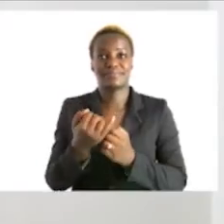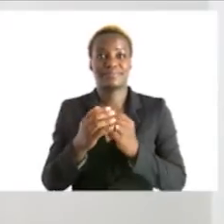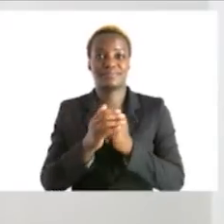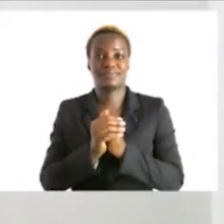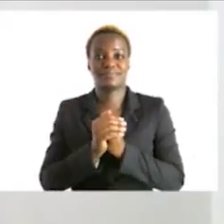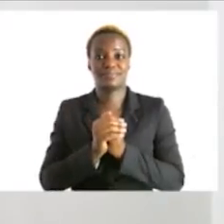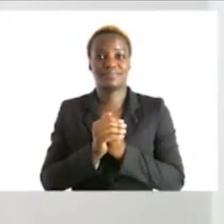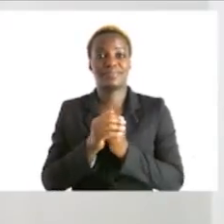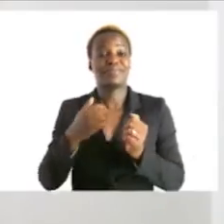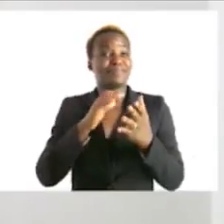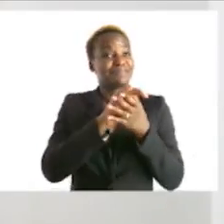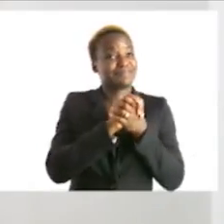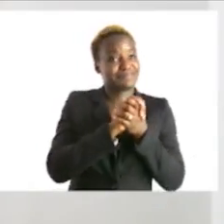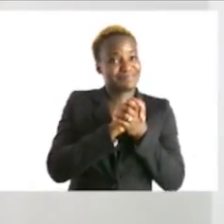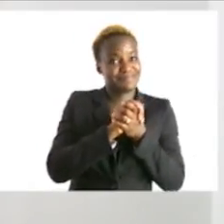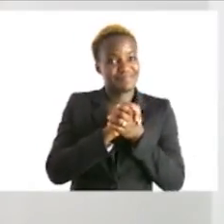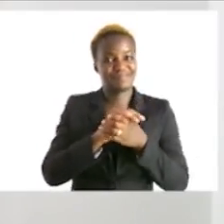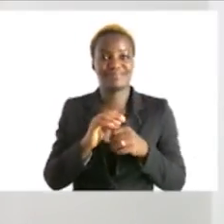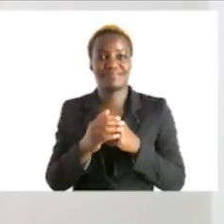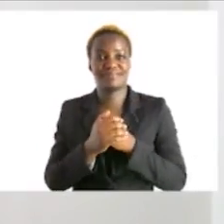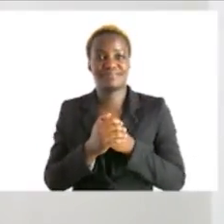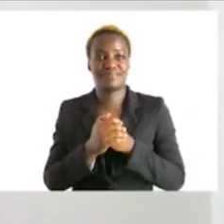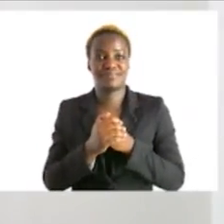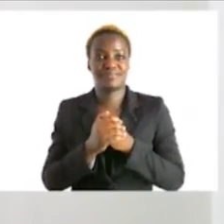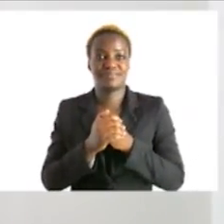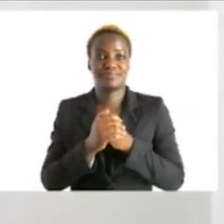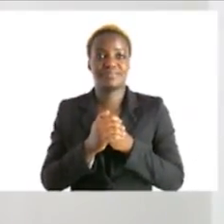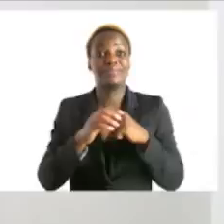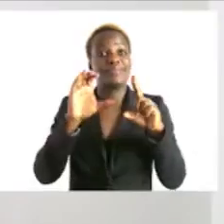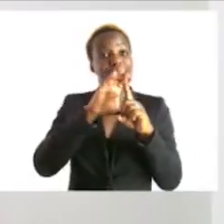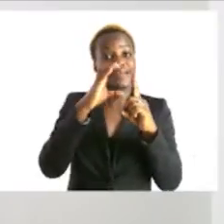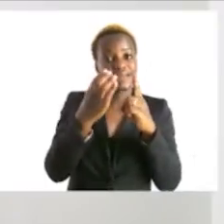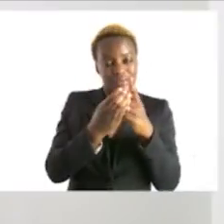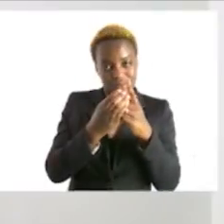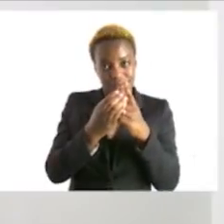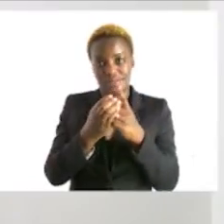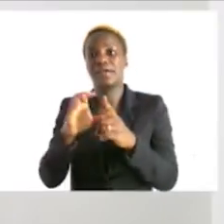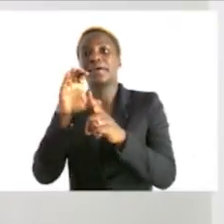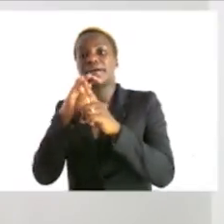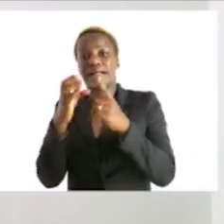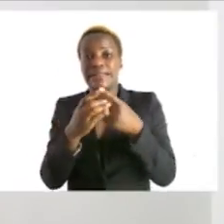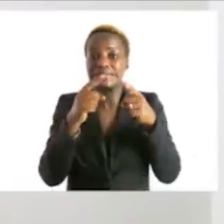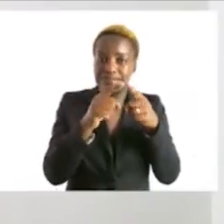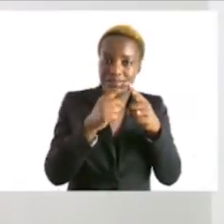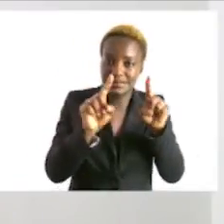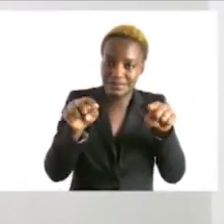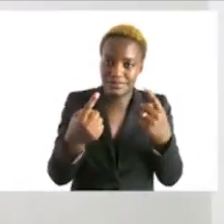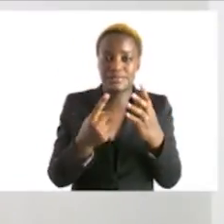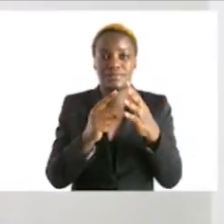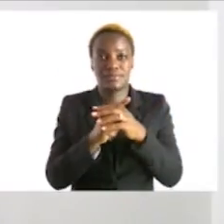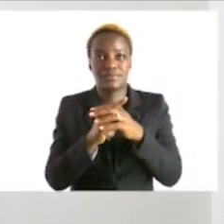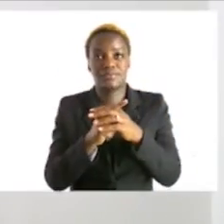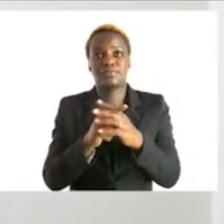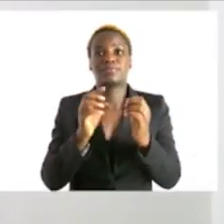laundry here with me this week's theme is culture and cultural events before we start